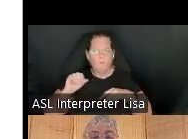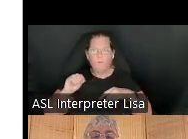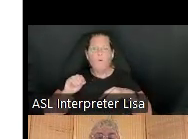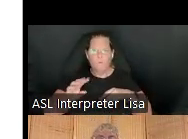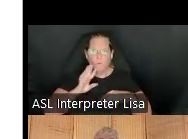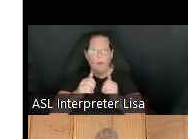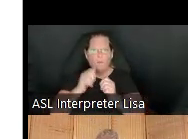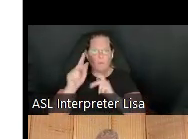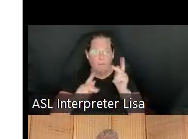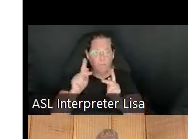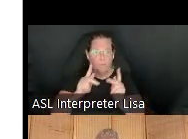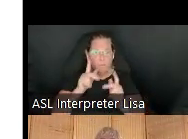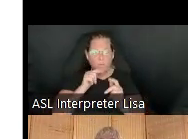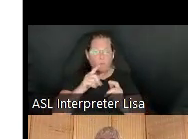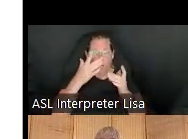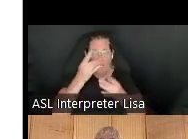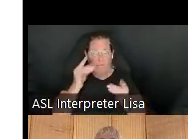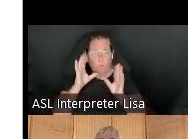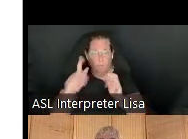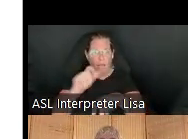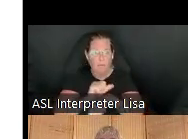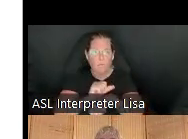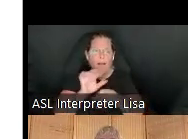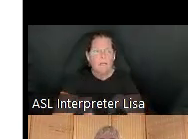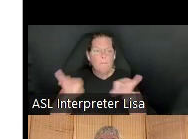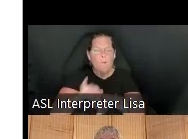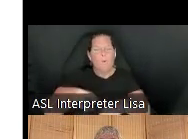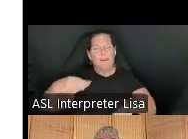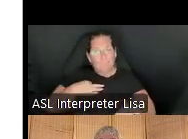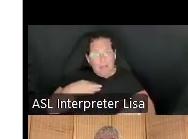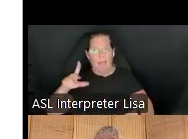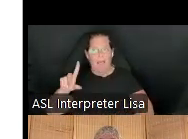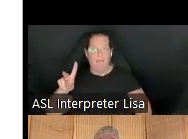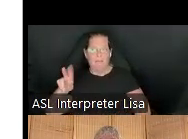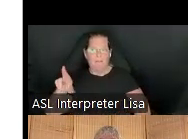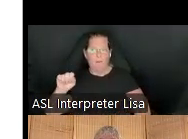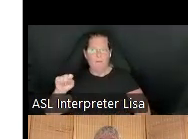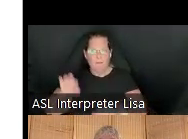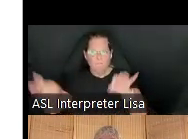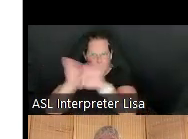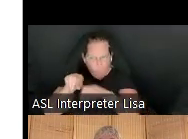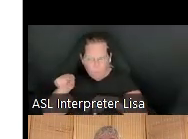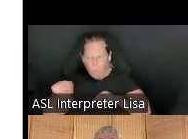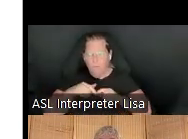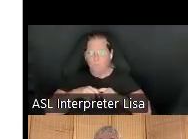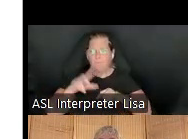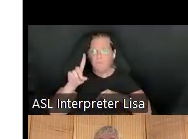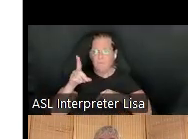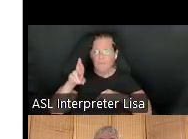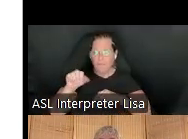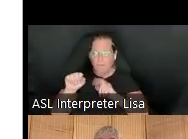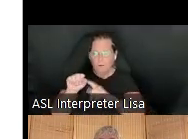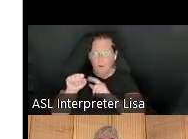who are interested in returning to work about the importance of applying to DVRS. And we know that DVRS